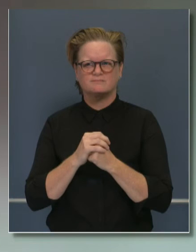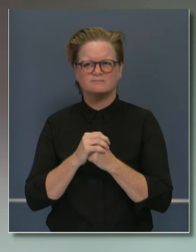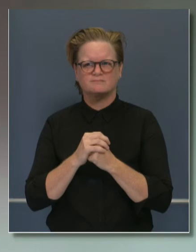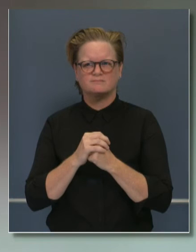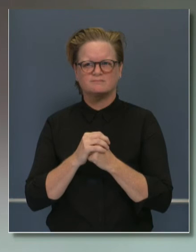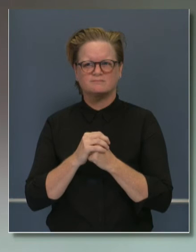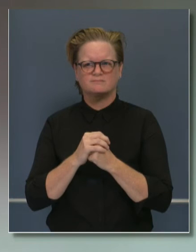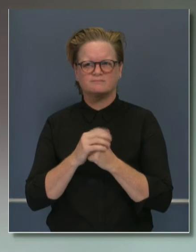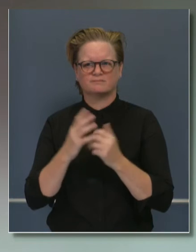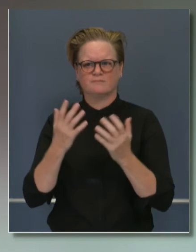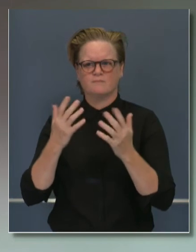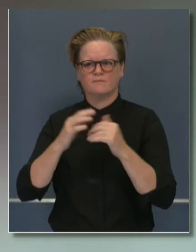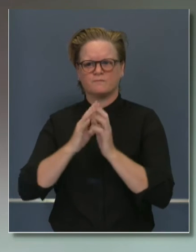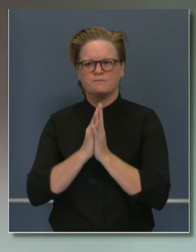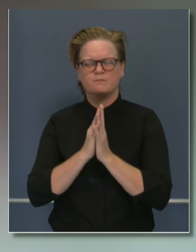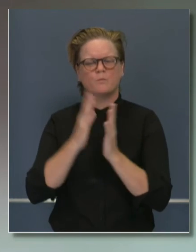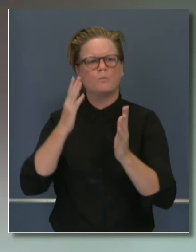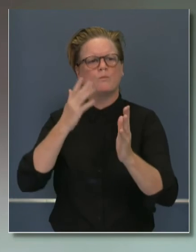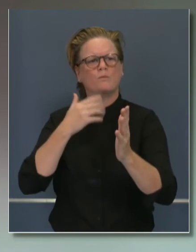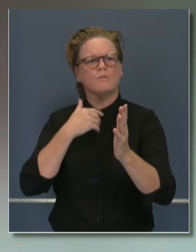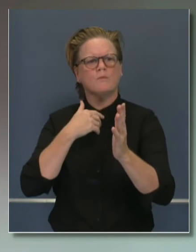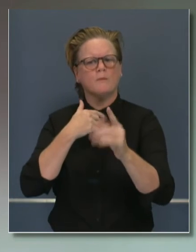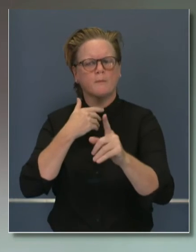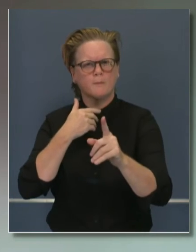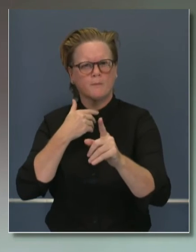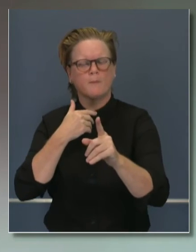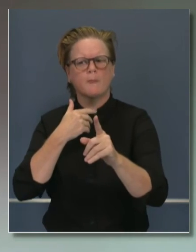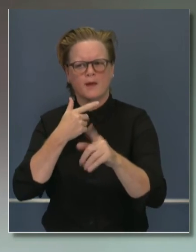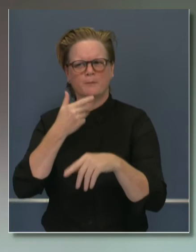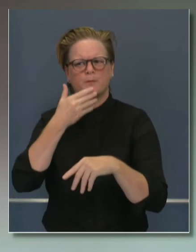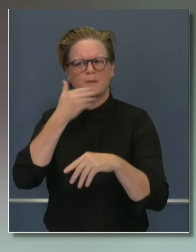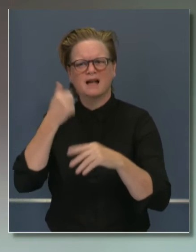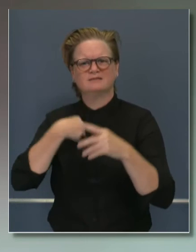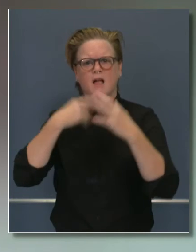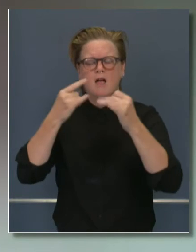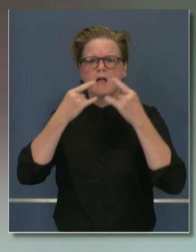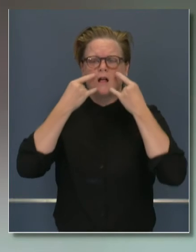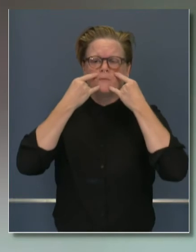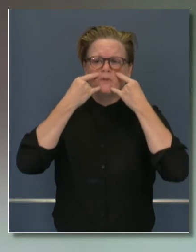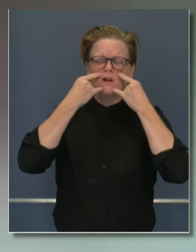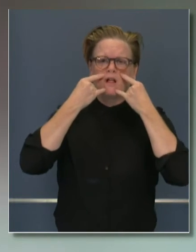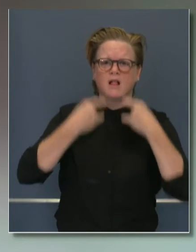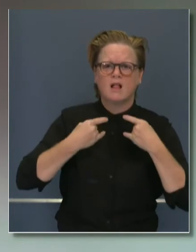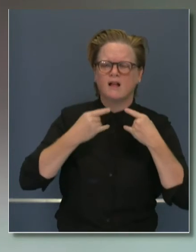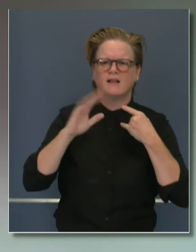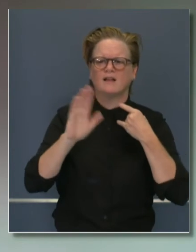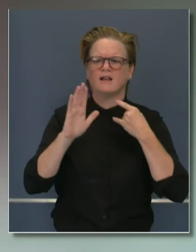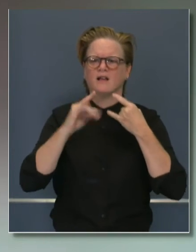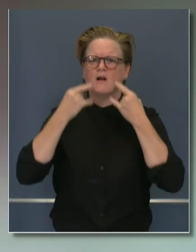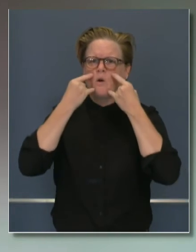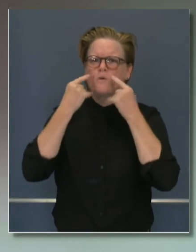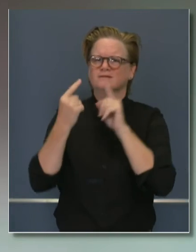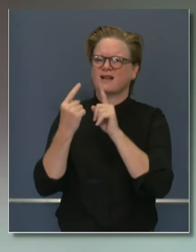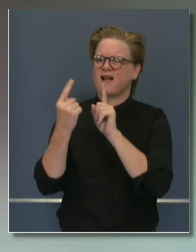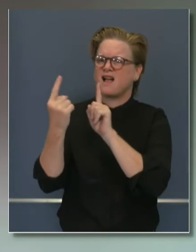the best protective tools. People take off their masks, they come a little closer than they should, they